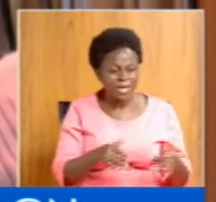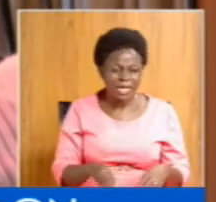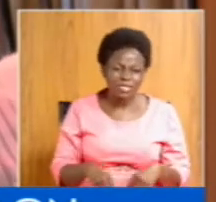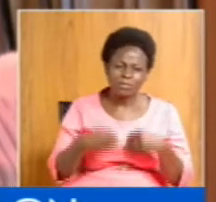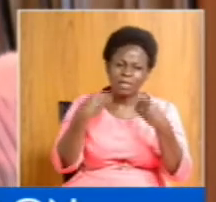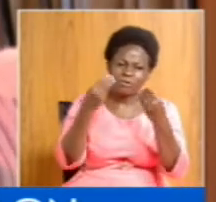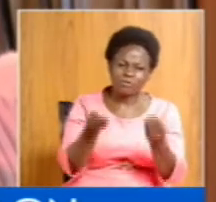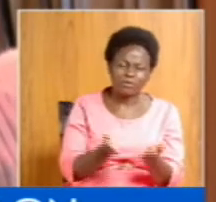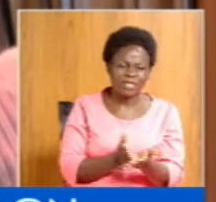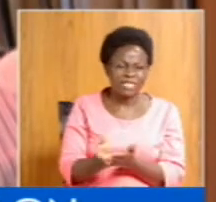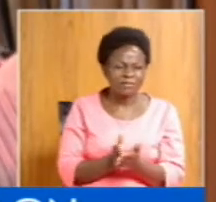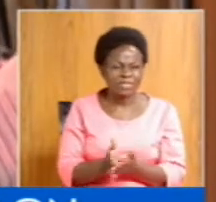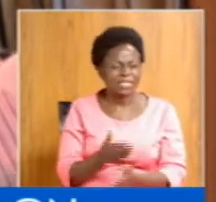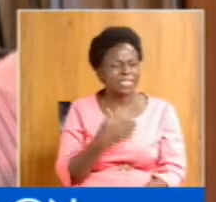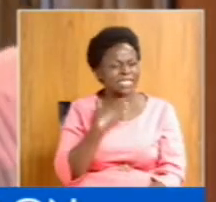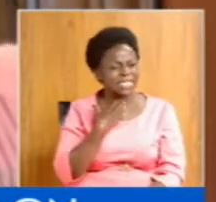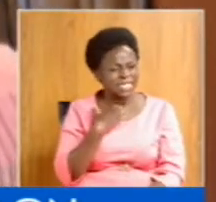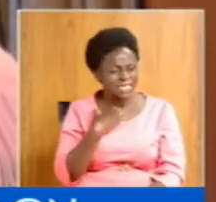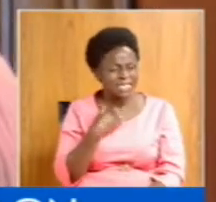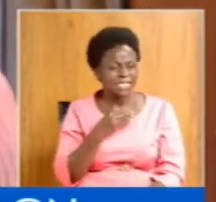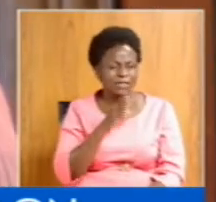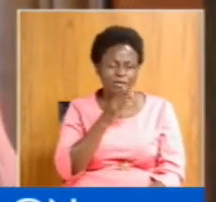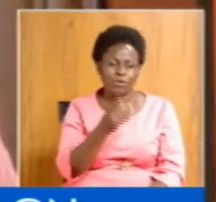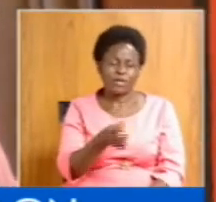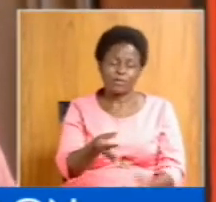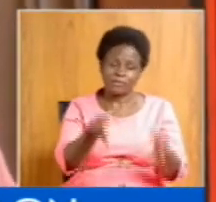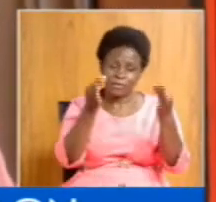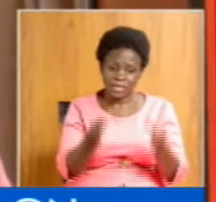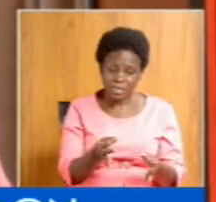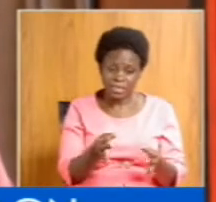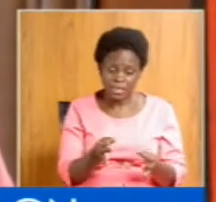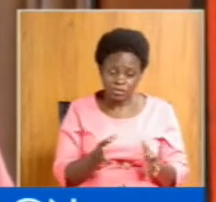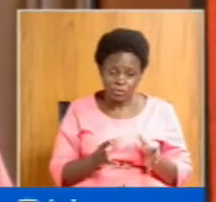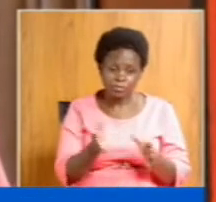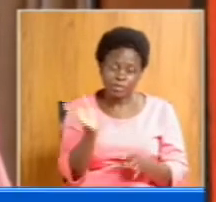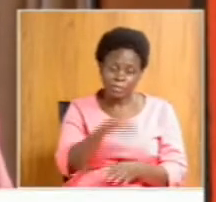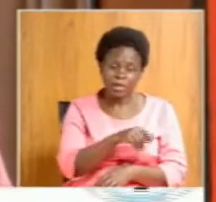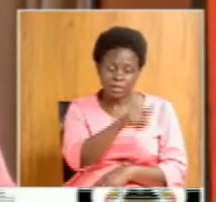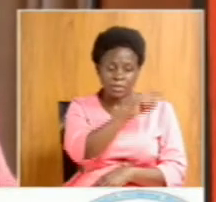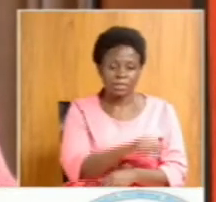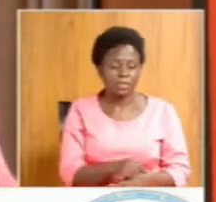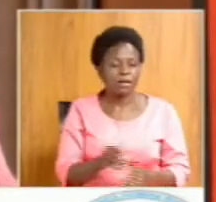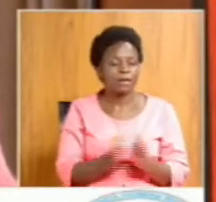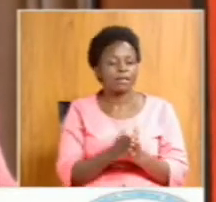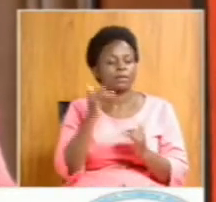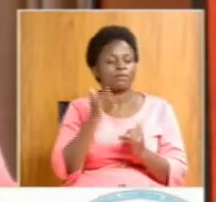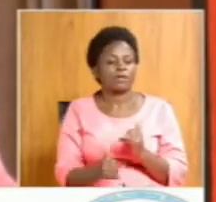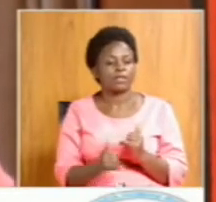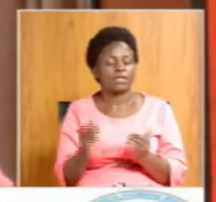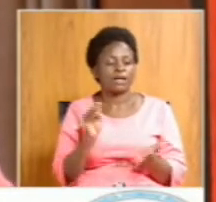provide the services really needs to be one of those things that we push back against and finally